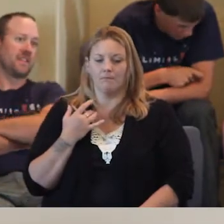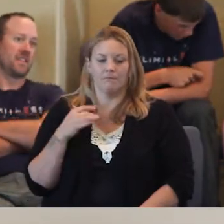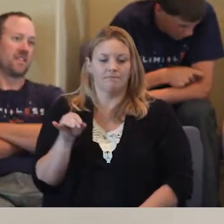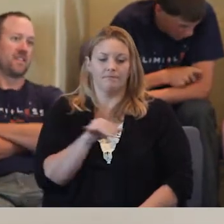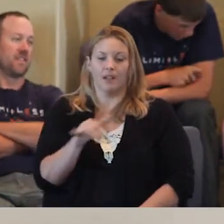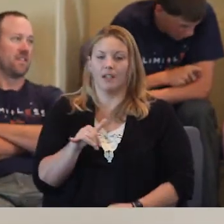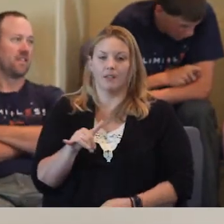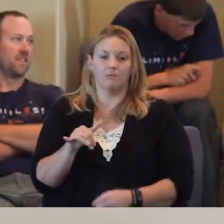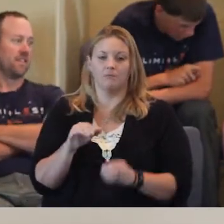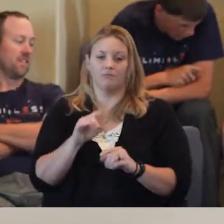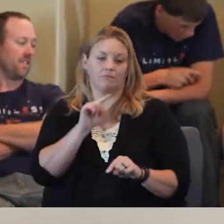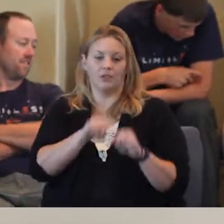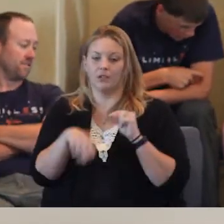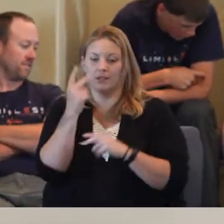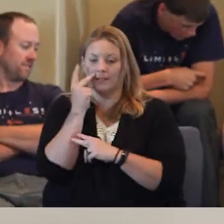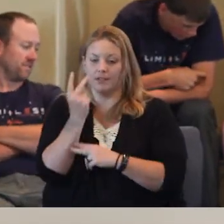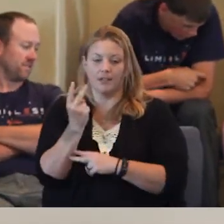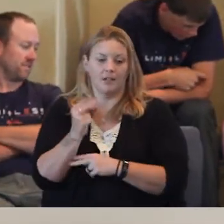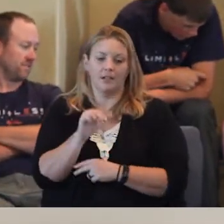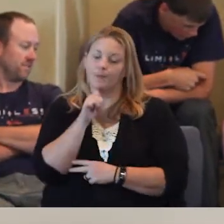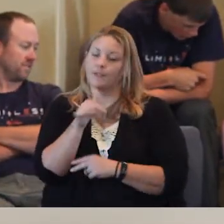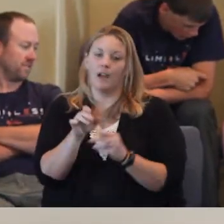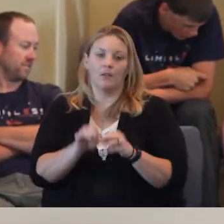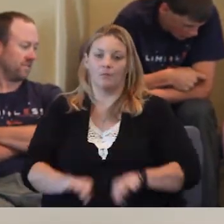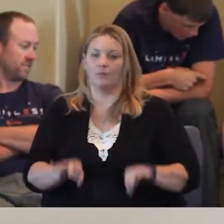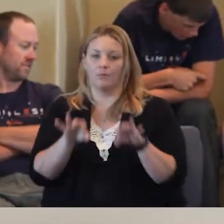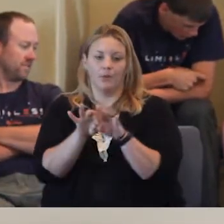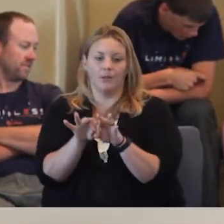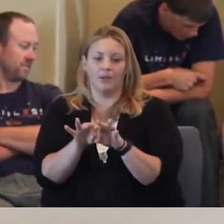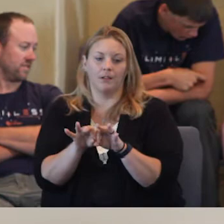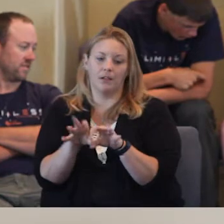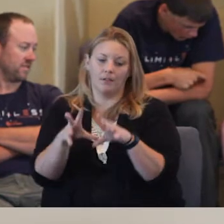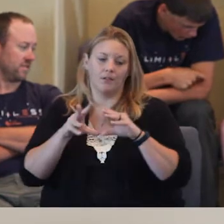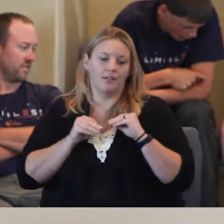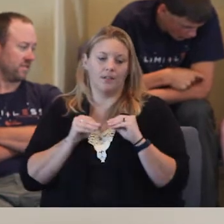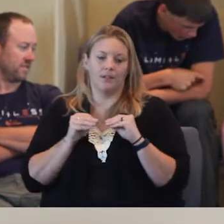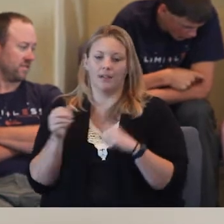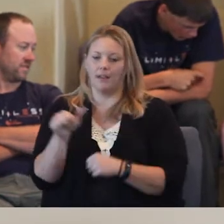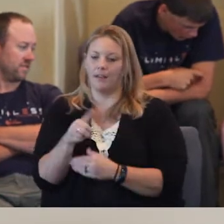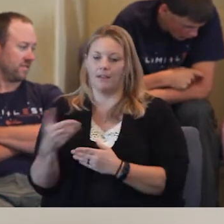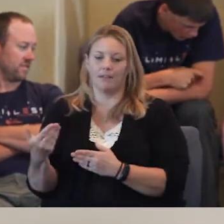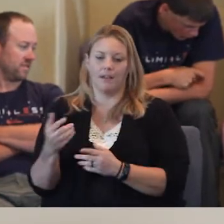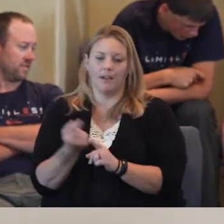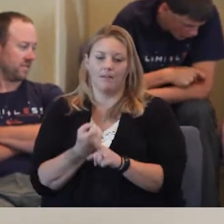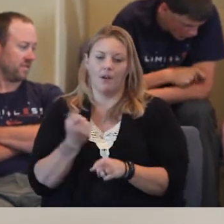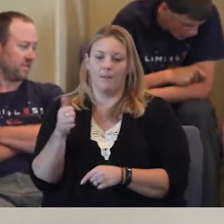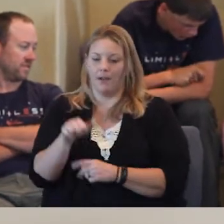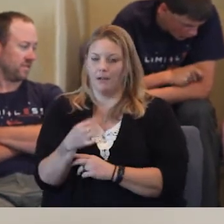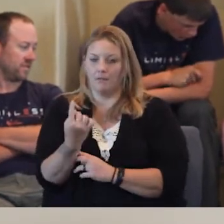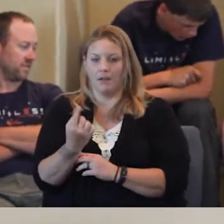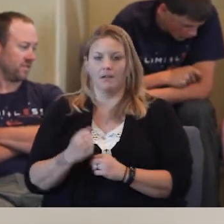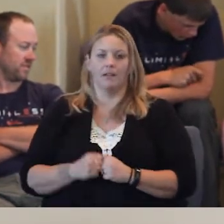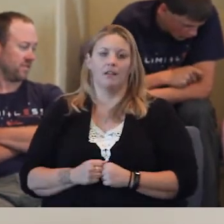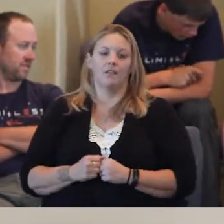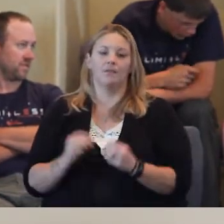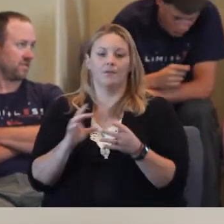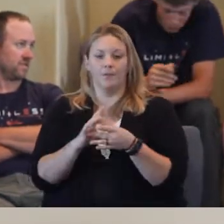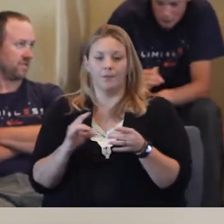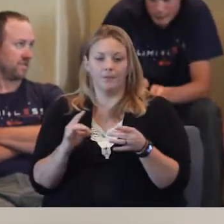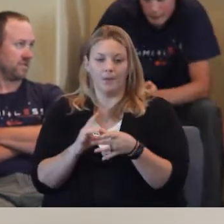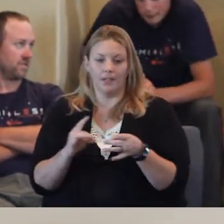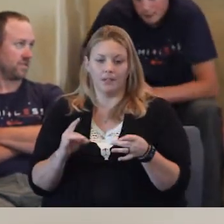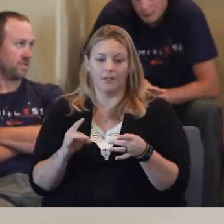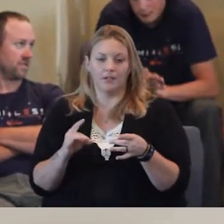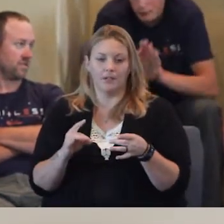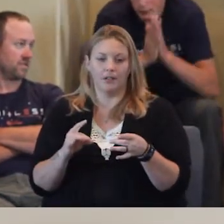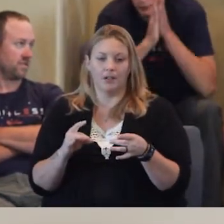He felt like he was invisible, like he was nothing, and he was not worthy of receiving anything from anybody. So I